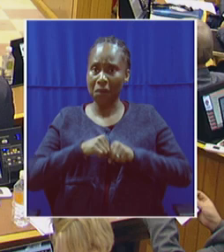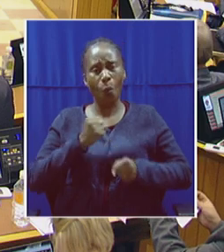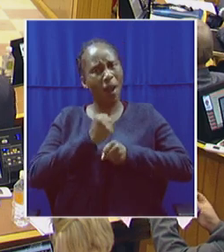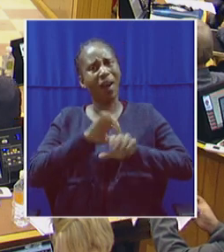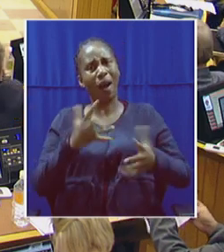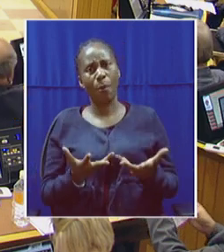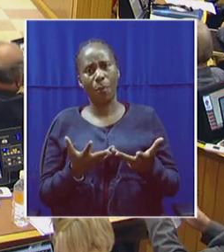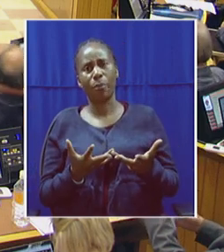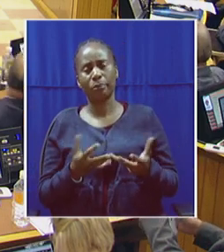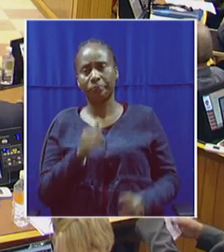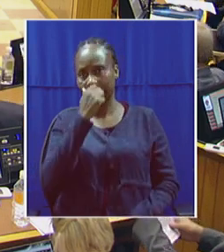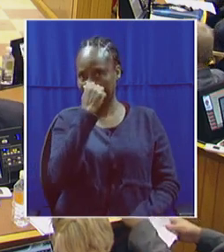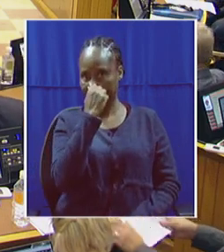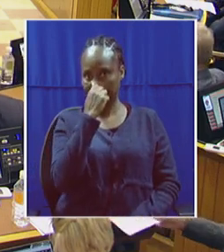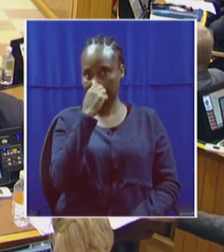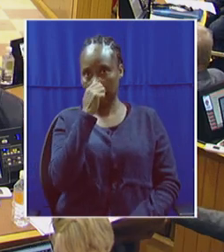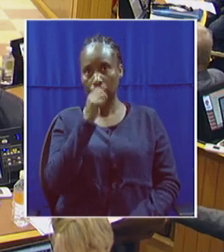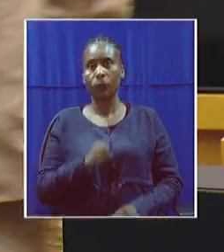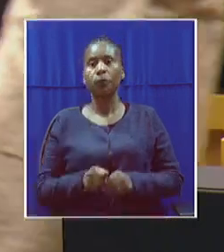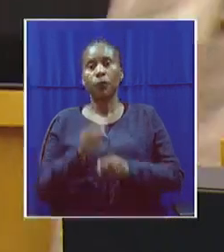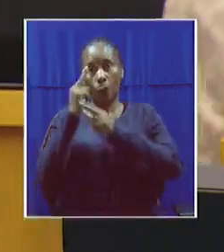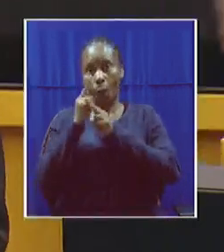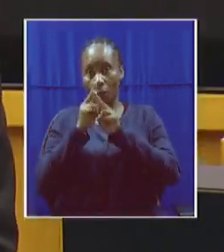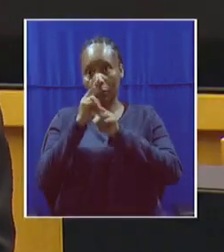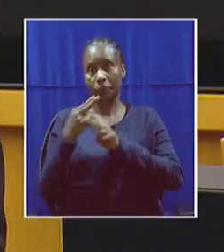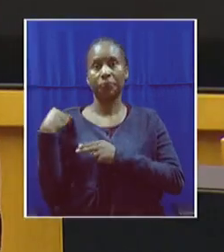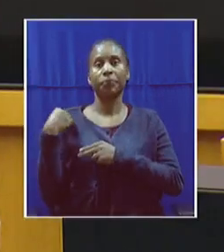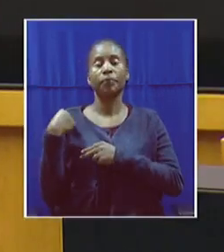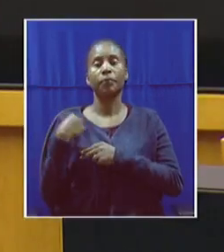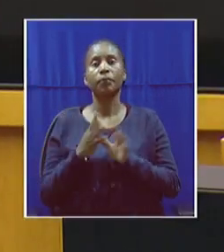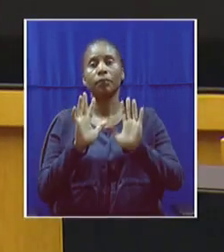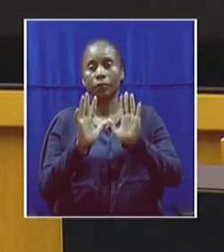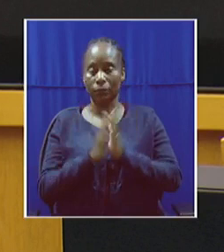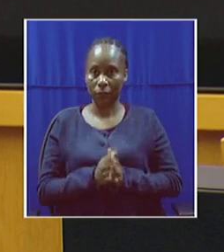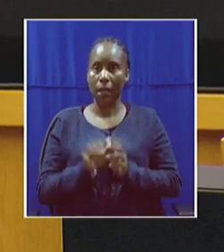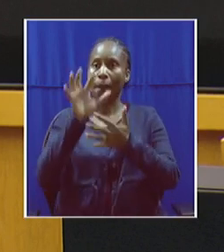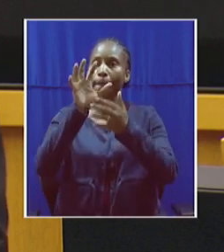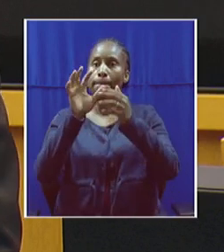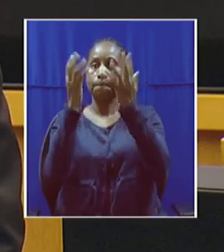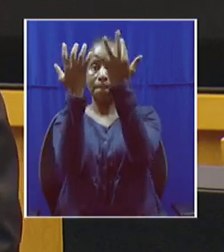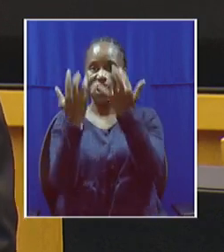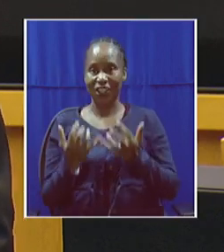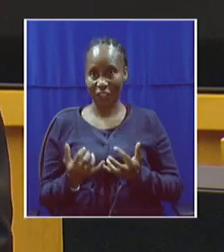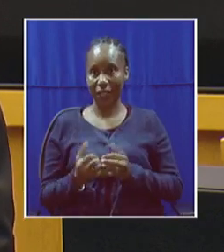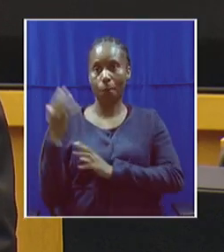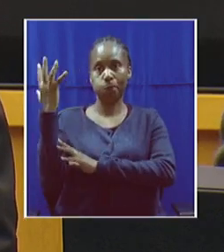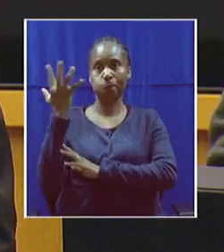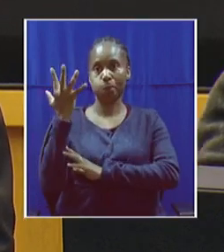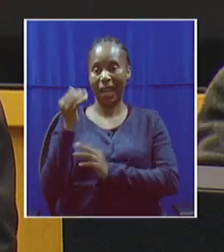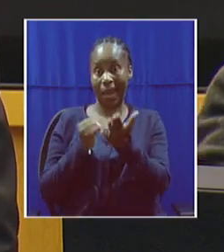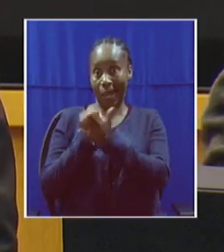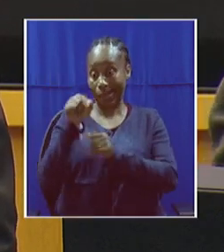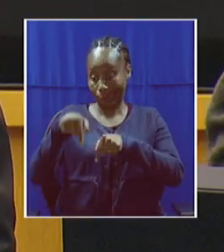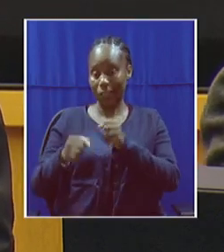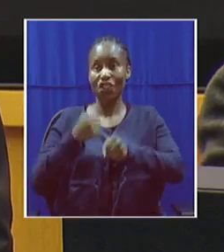the minister uh in the budget speech earlier this year we